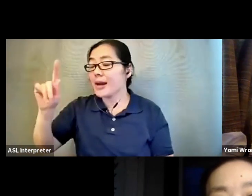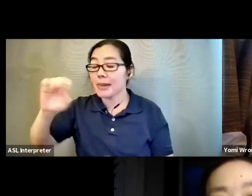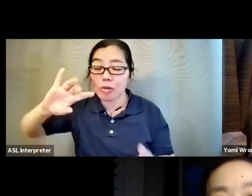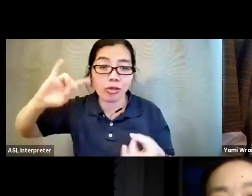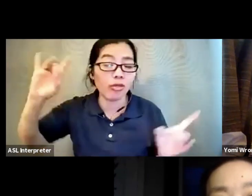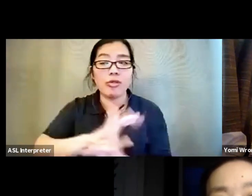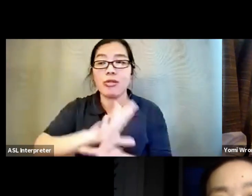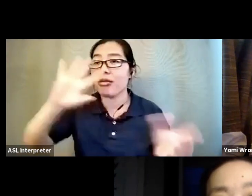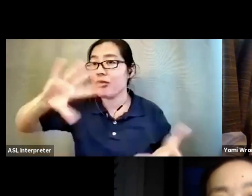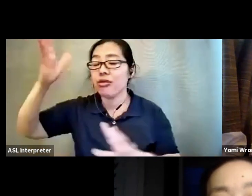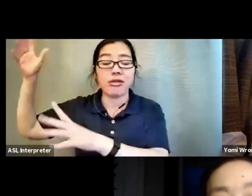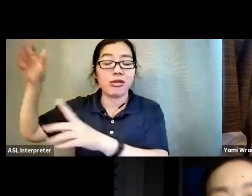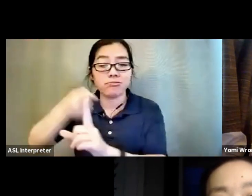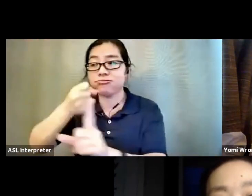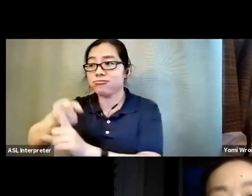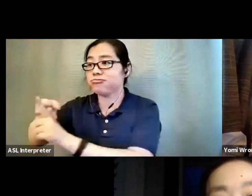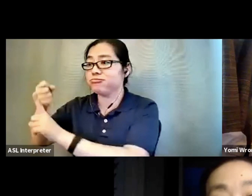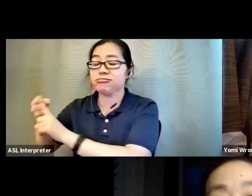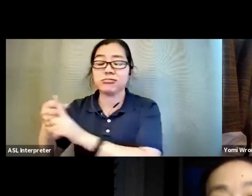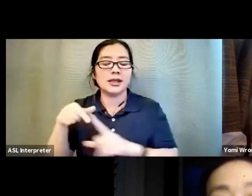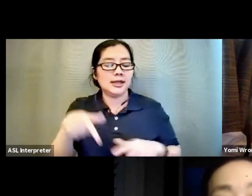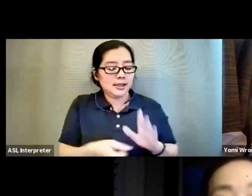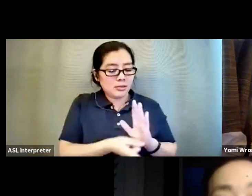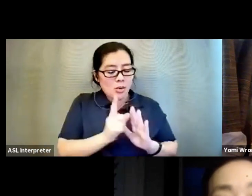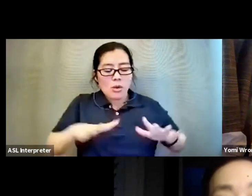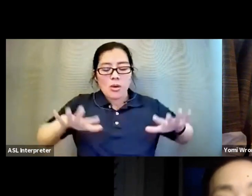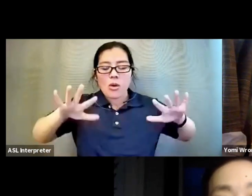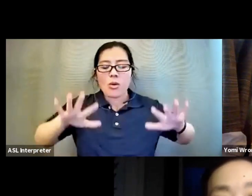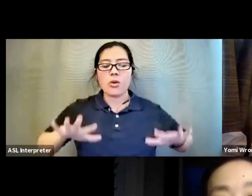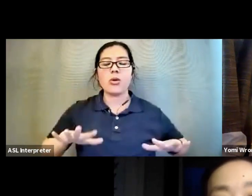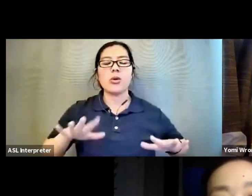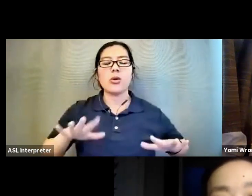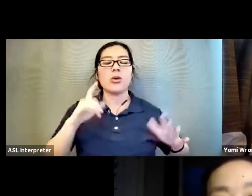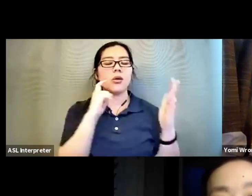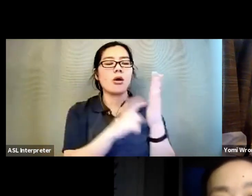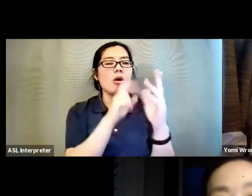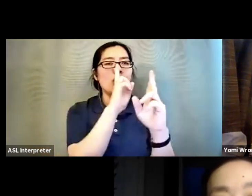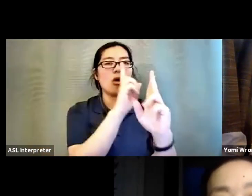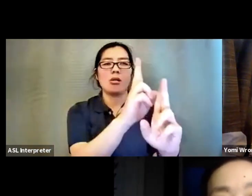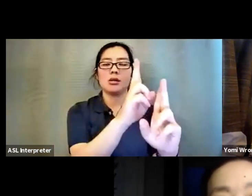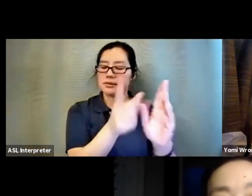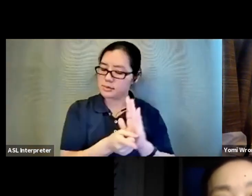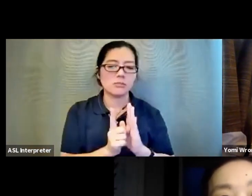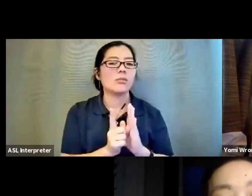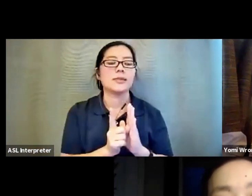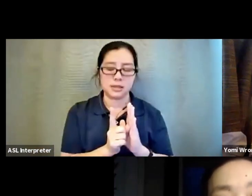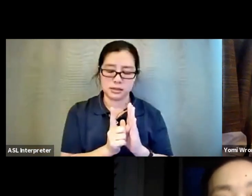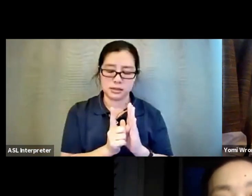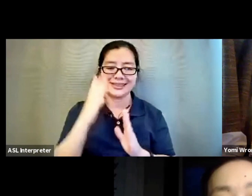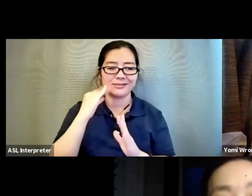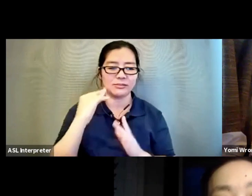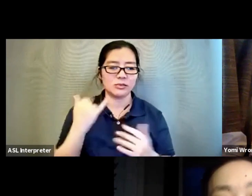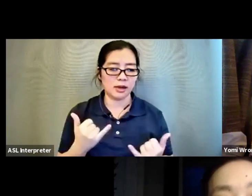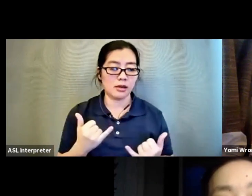this is like quite a moment. And I just want to take a minute to just acknowledge the moment that we're in. And this specific